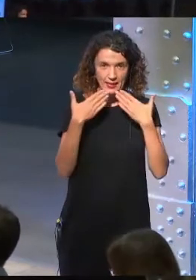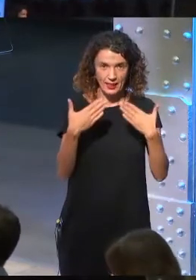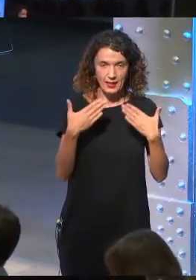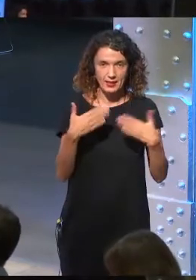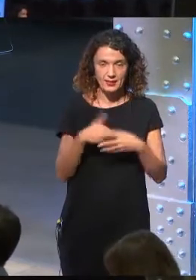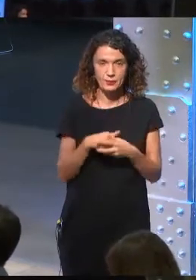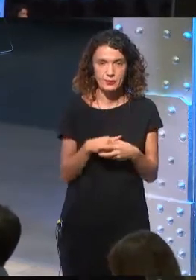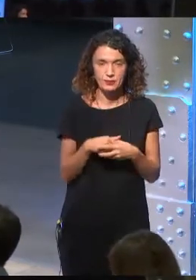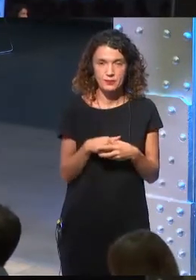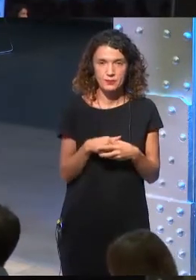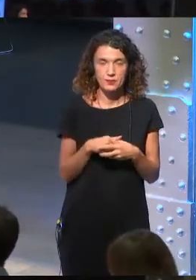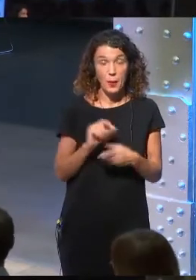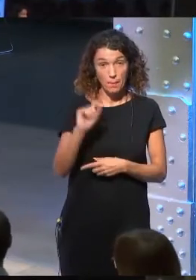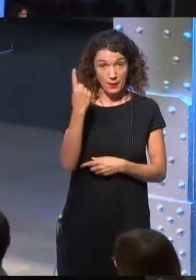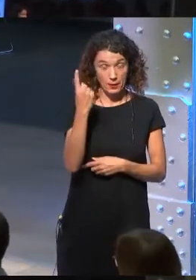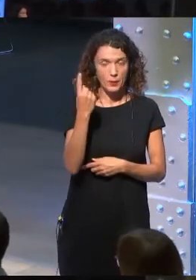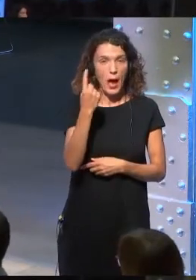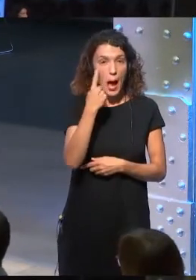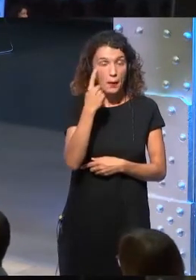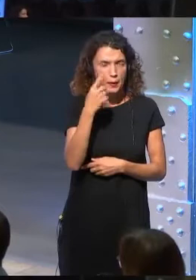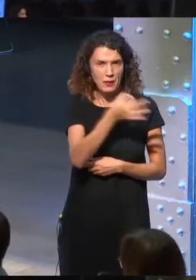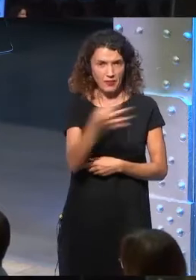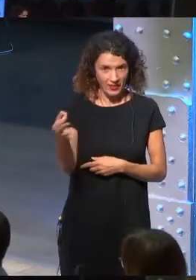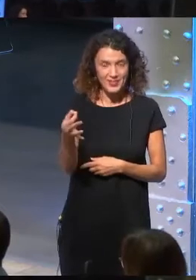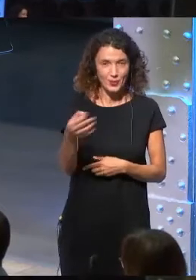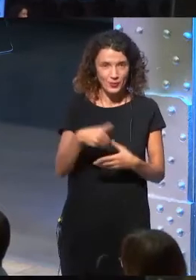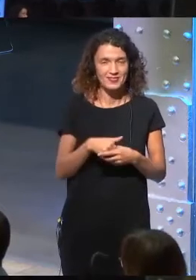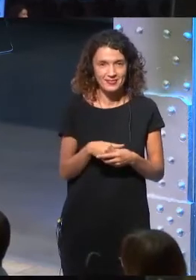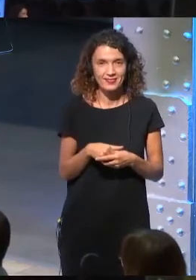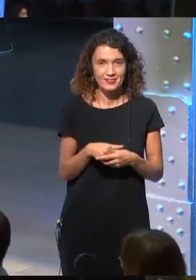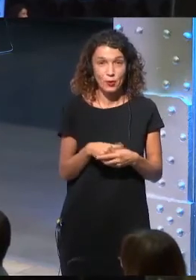Now, first, let's see if the power... it does. Right.